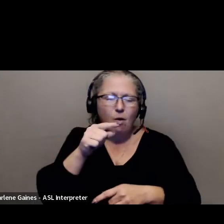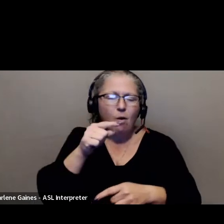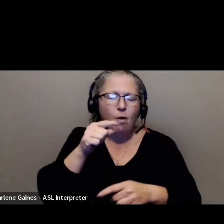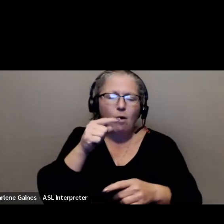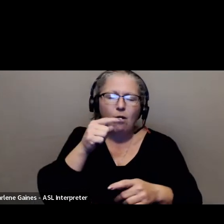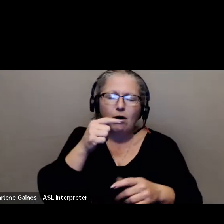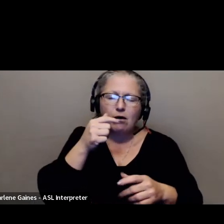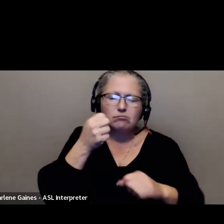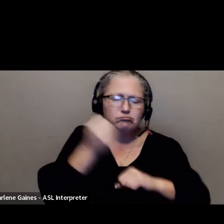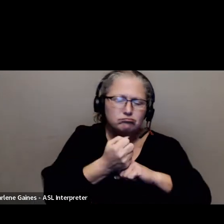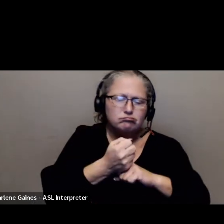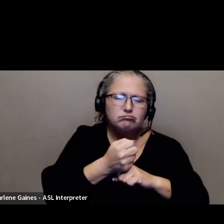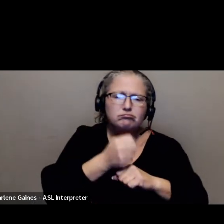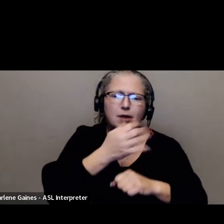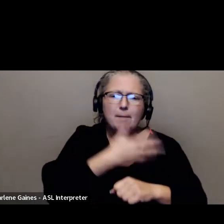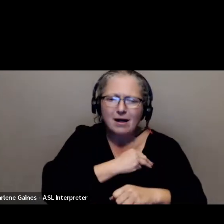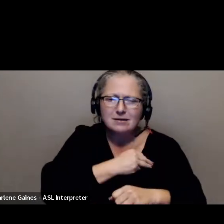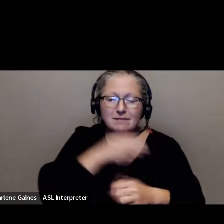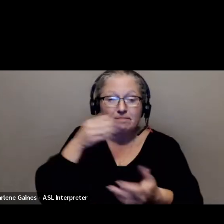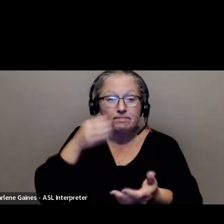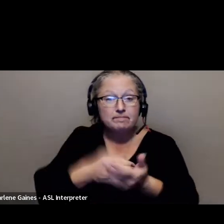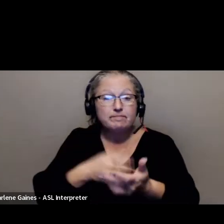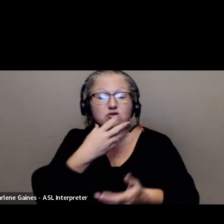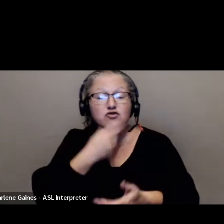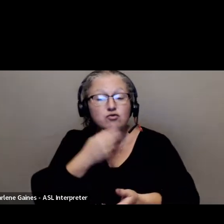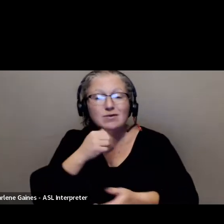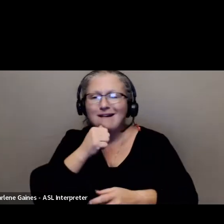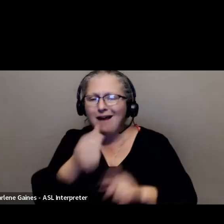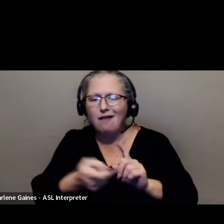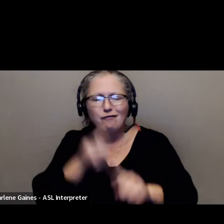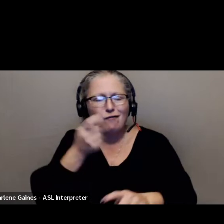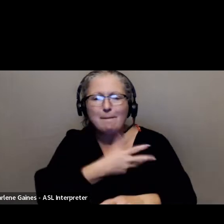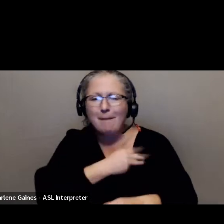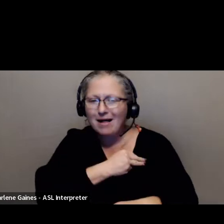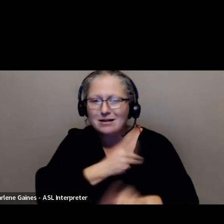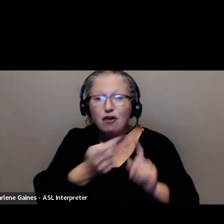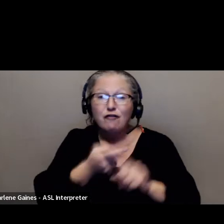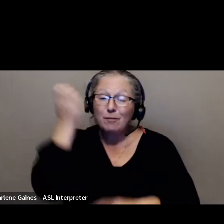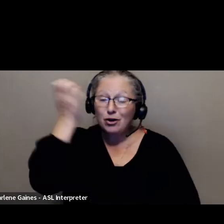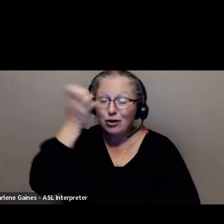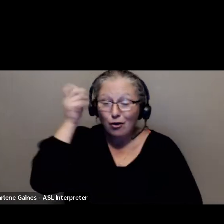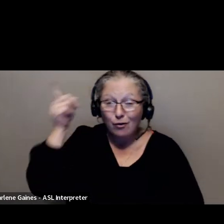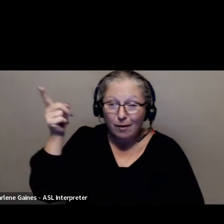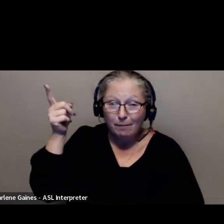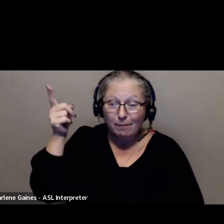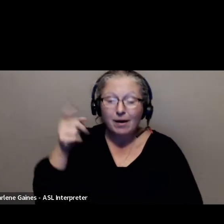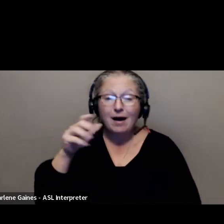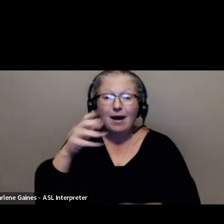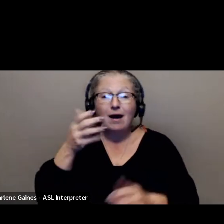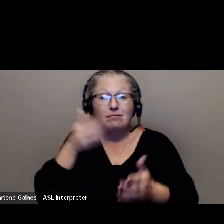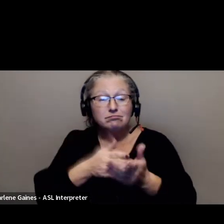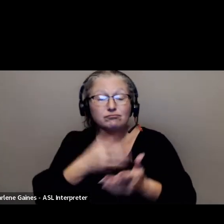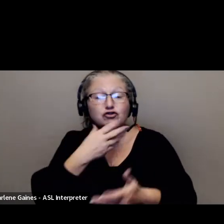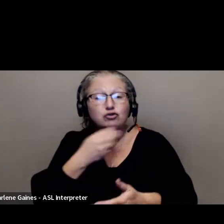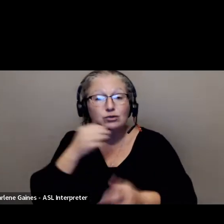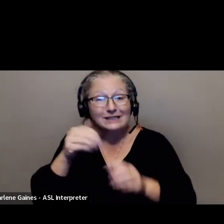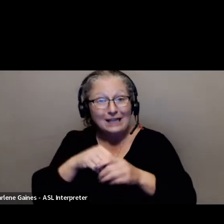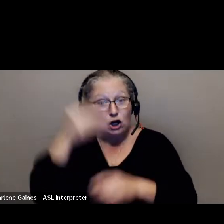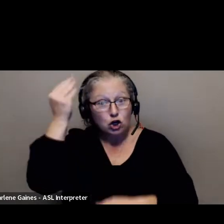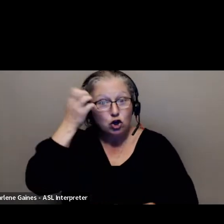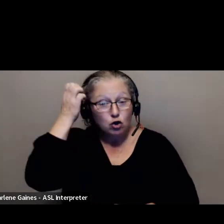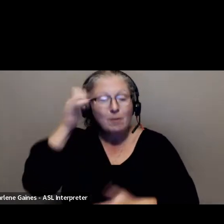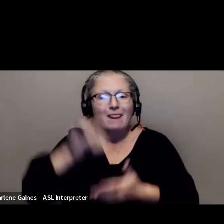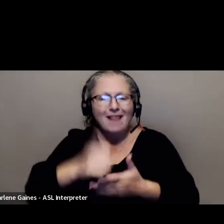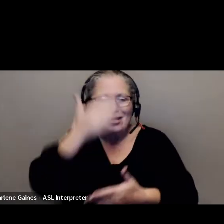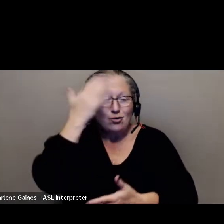been. Anti-Semitism does not come from Palestine. It comes from Europe. Anti-Semitism in Europe is the reason Israel